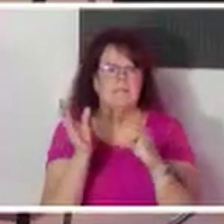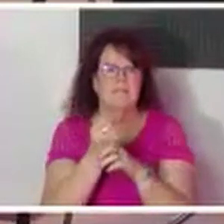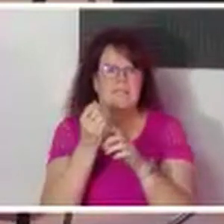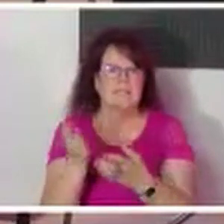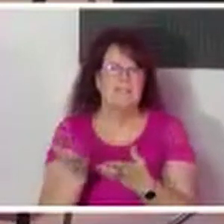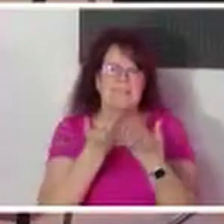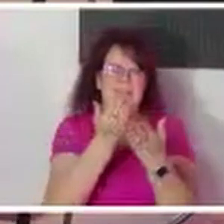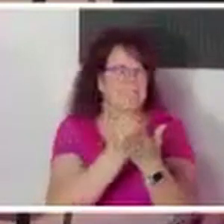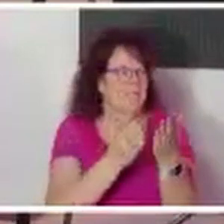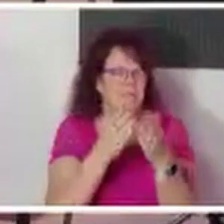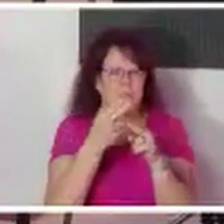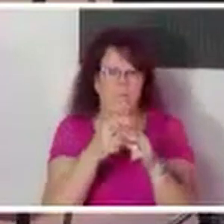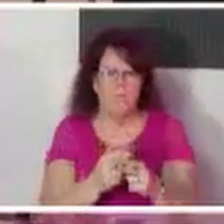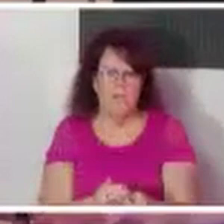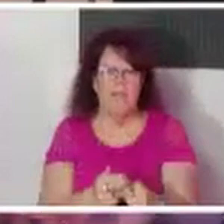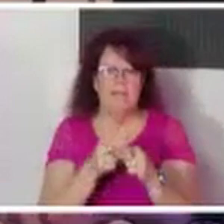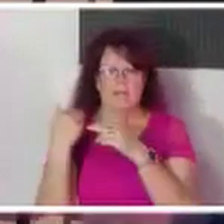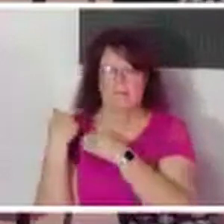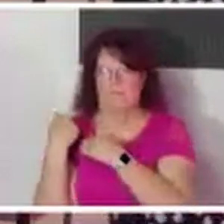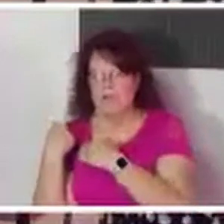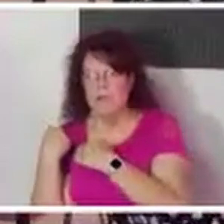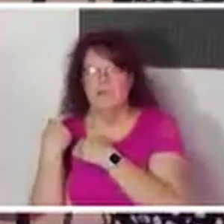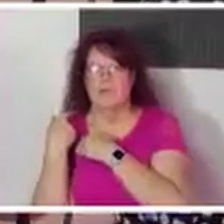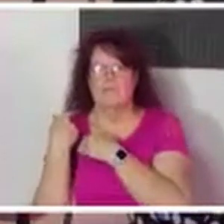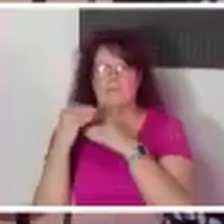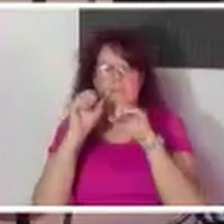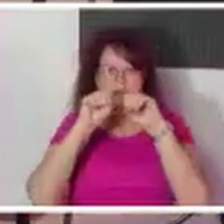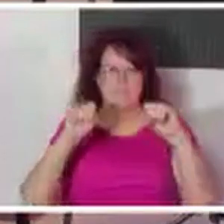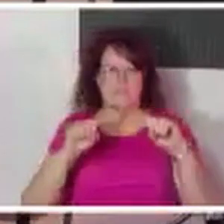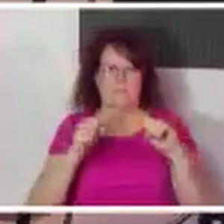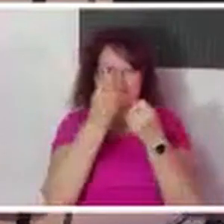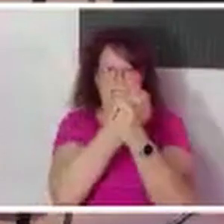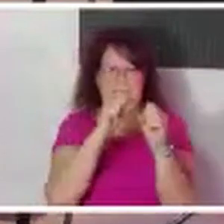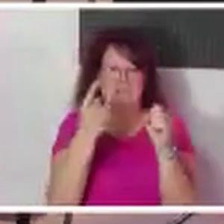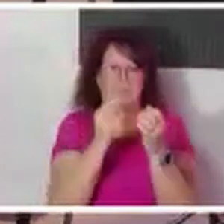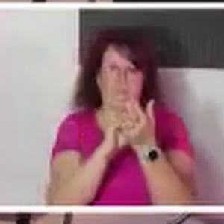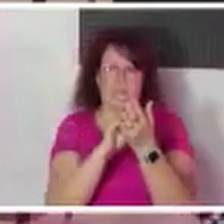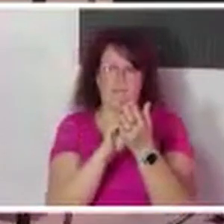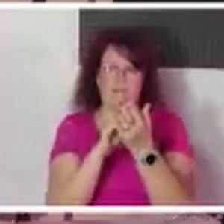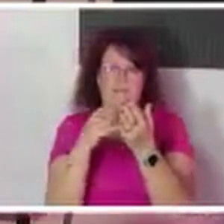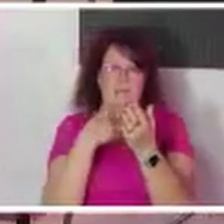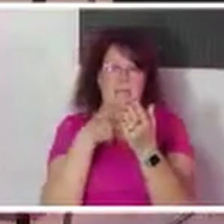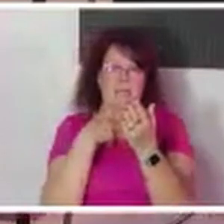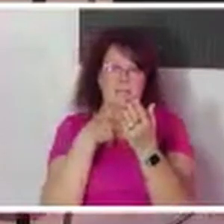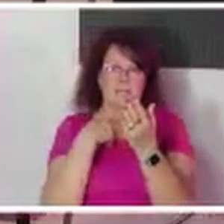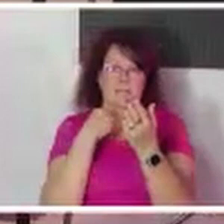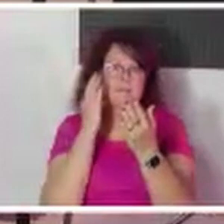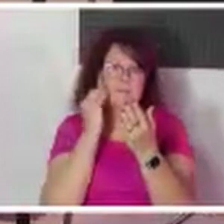carry some of the weight of the system being as unjust as it is, and saving someone that is impacted from having to do that heavy lifting on